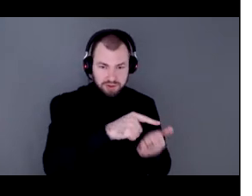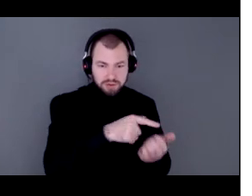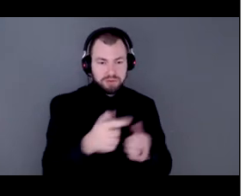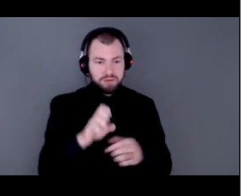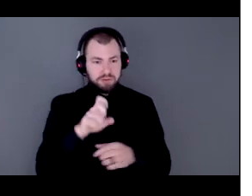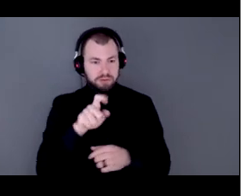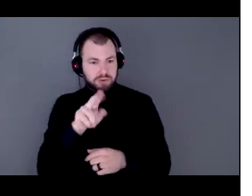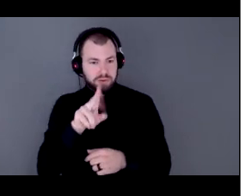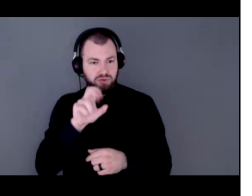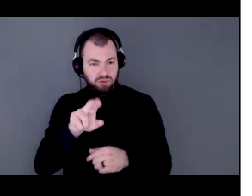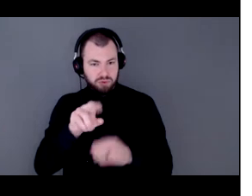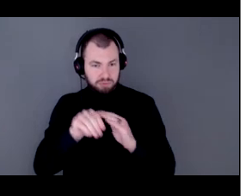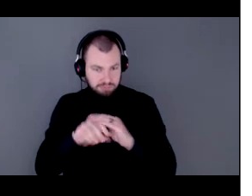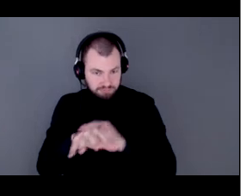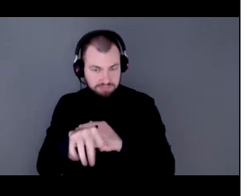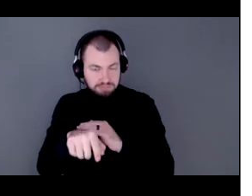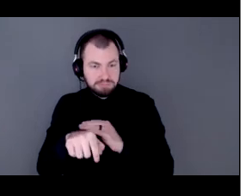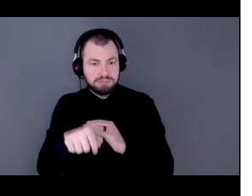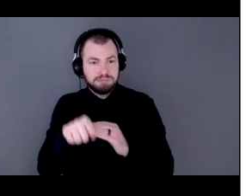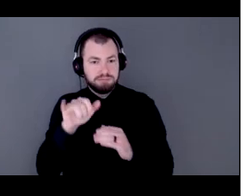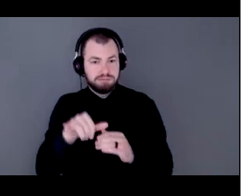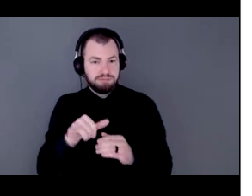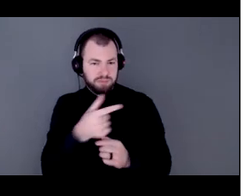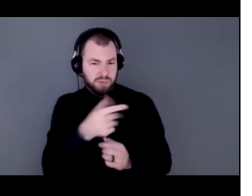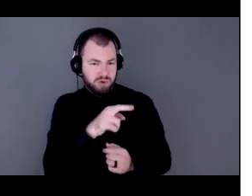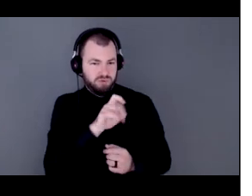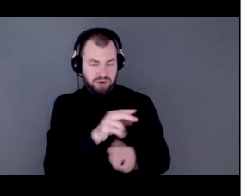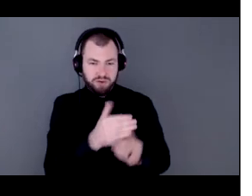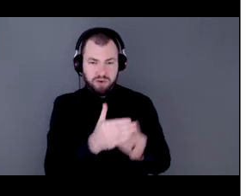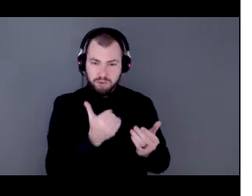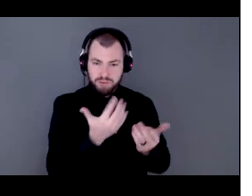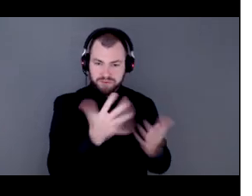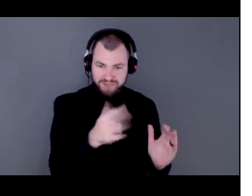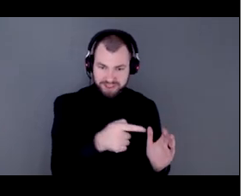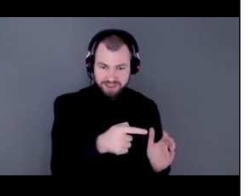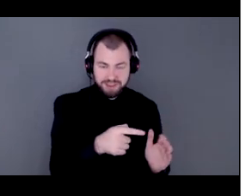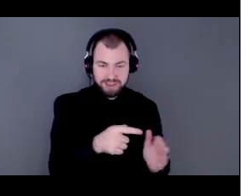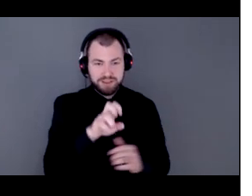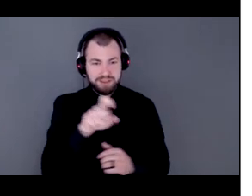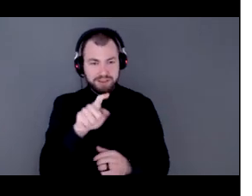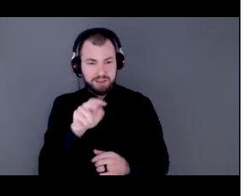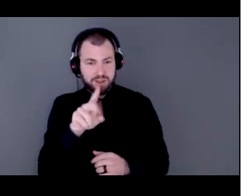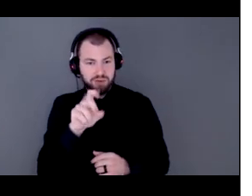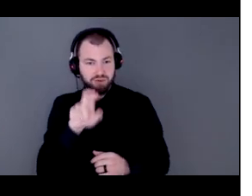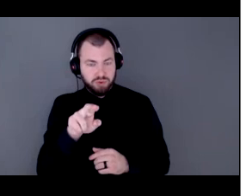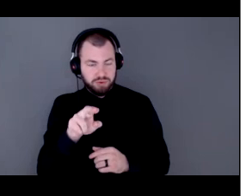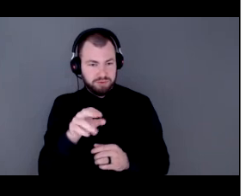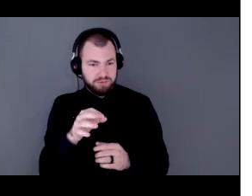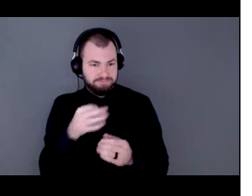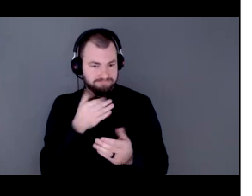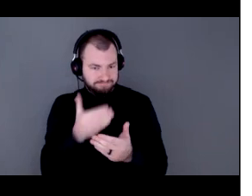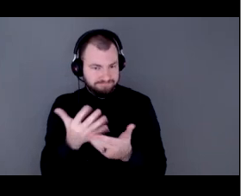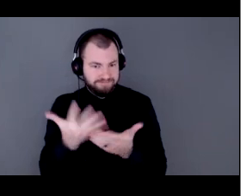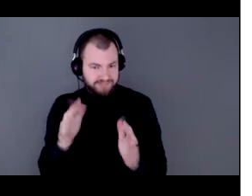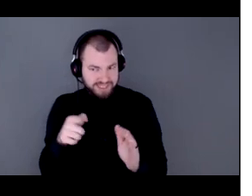just about complete. The extruder module is underway. Both those will be done and demonstrated in April. Next slide,